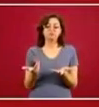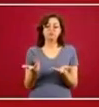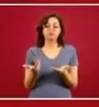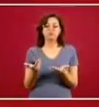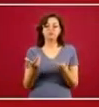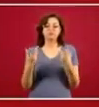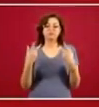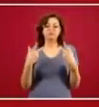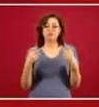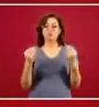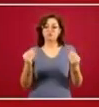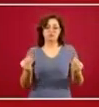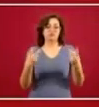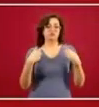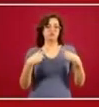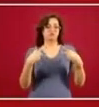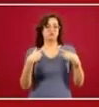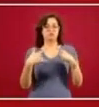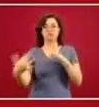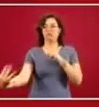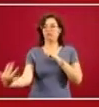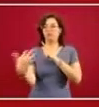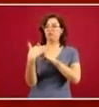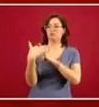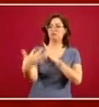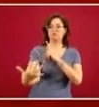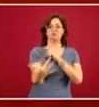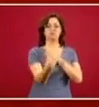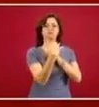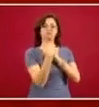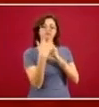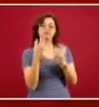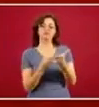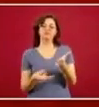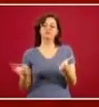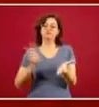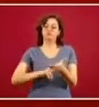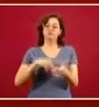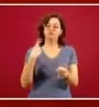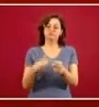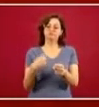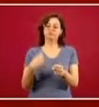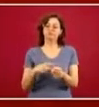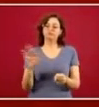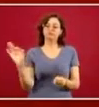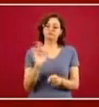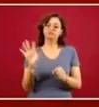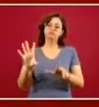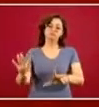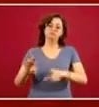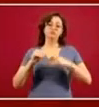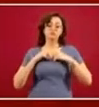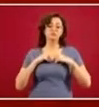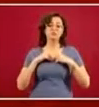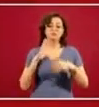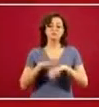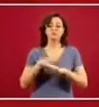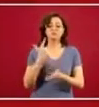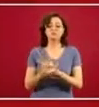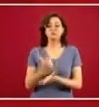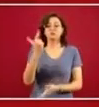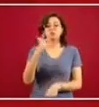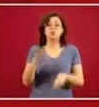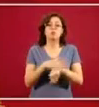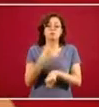general that involves multiple people working together, they present an additional